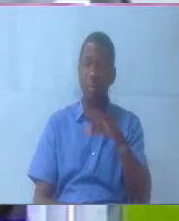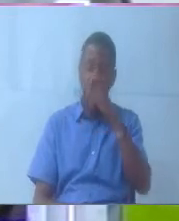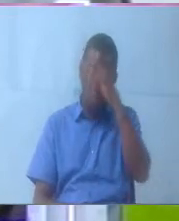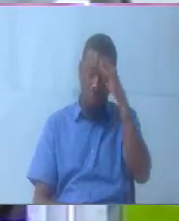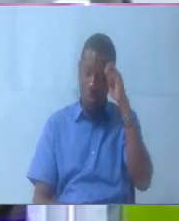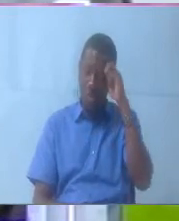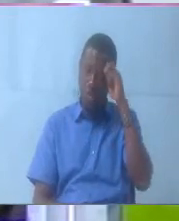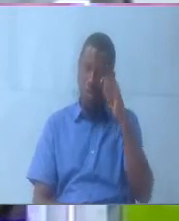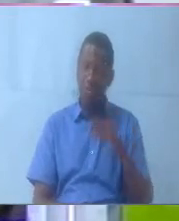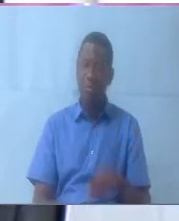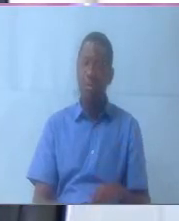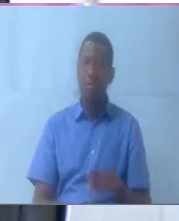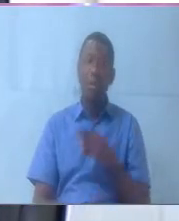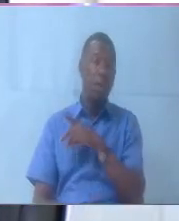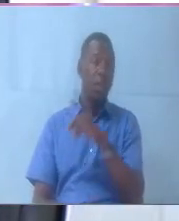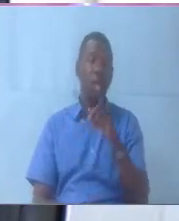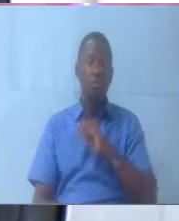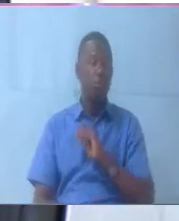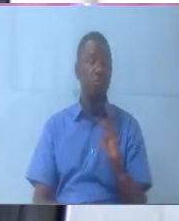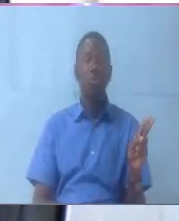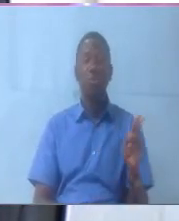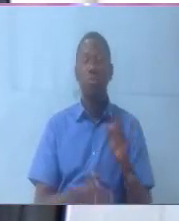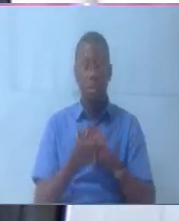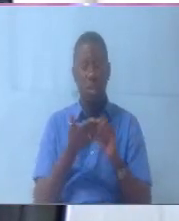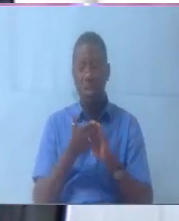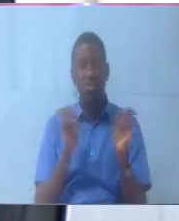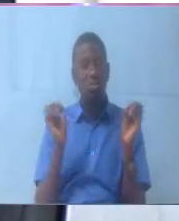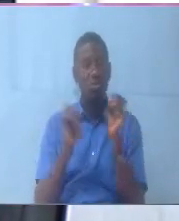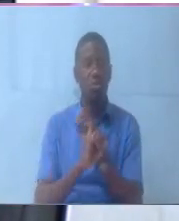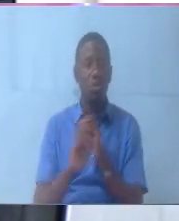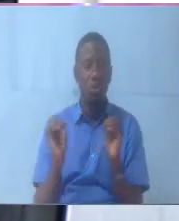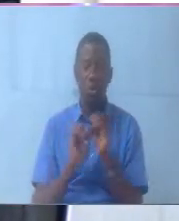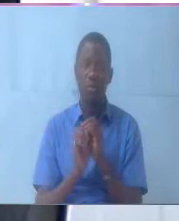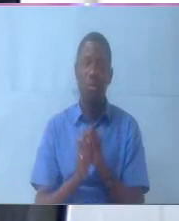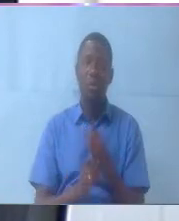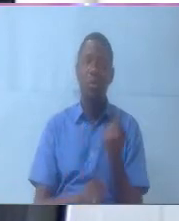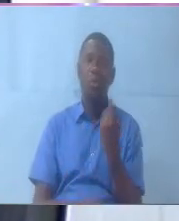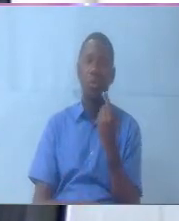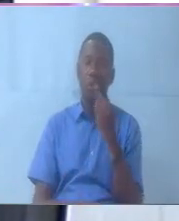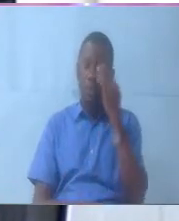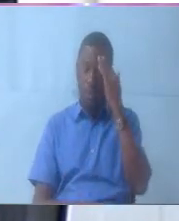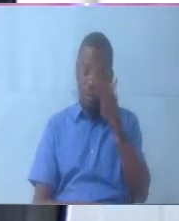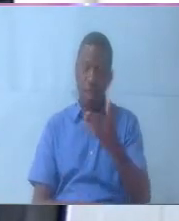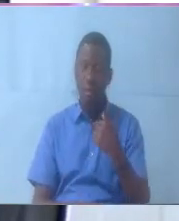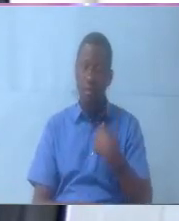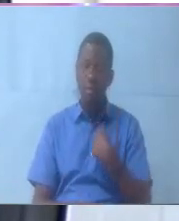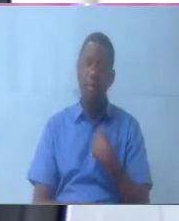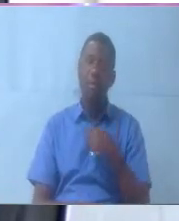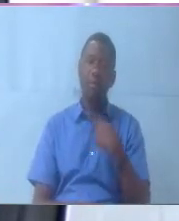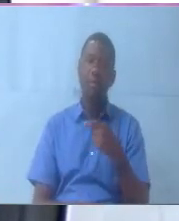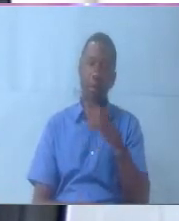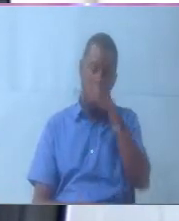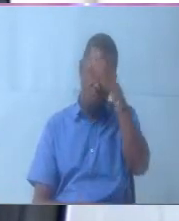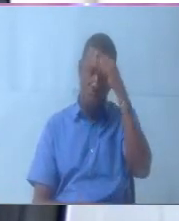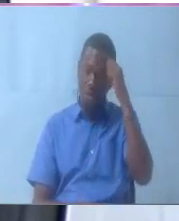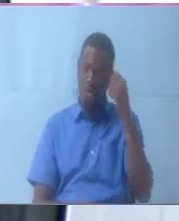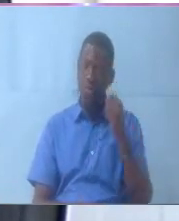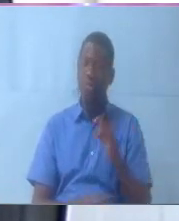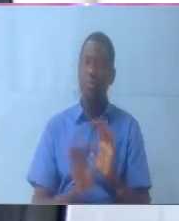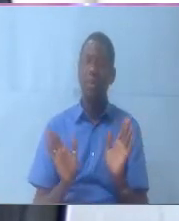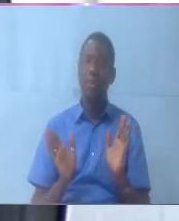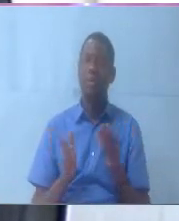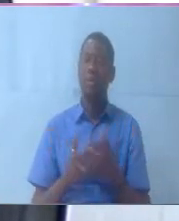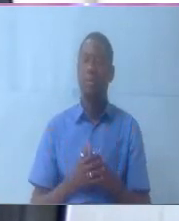not state any reason. Mandalila wo dalila foje. They only thanked me for my service. Yen numbara le drom pour ngadu ko